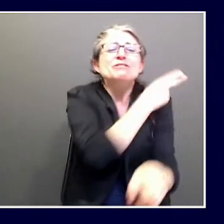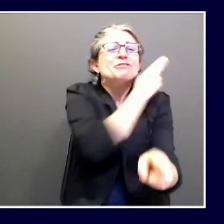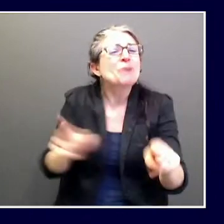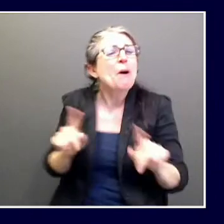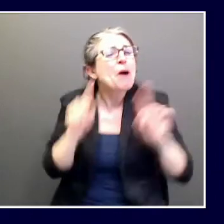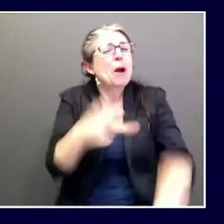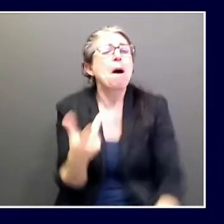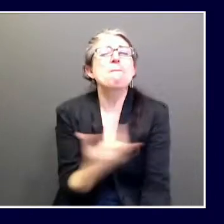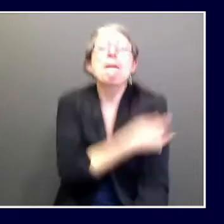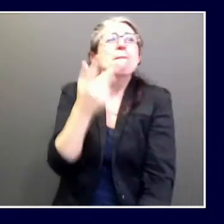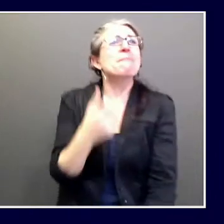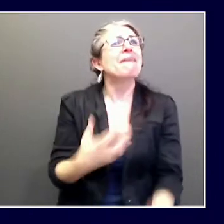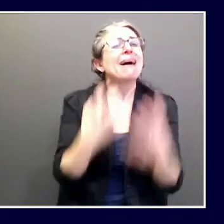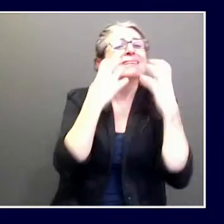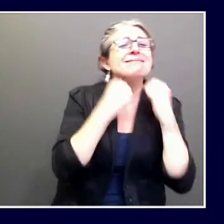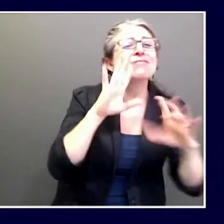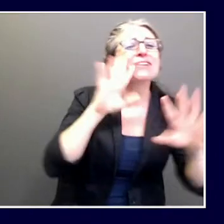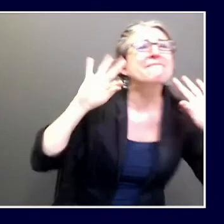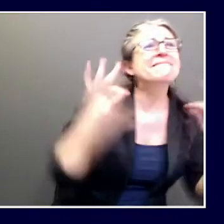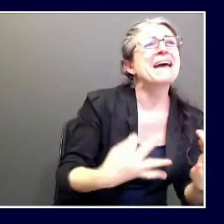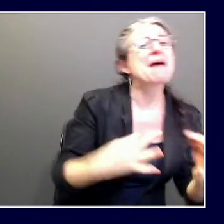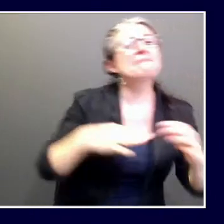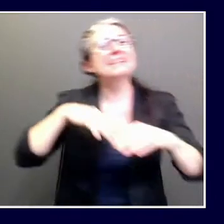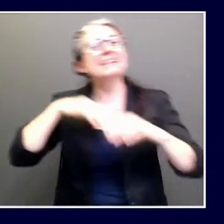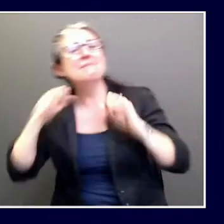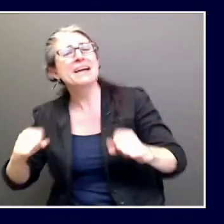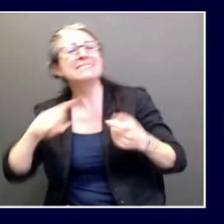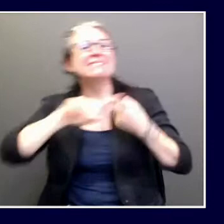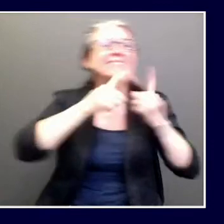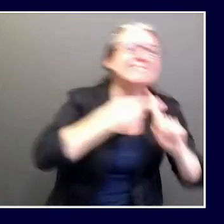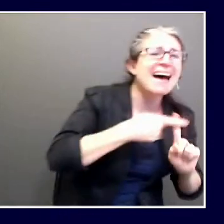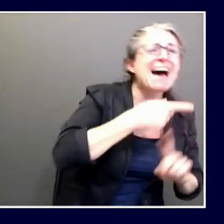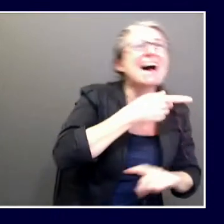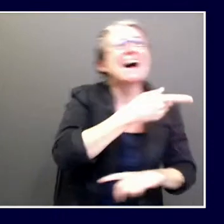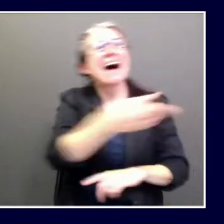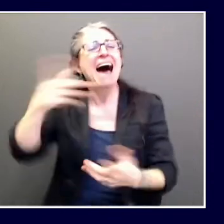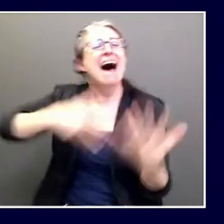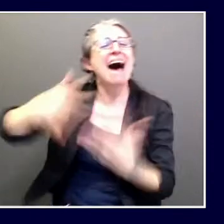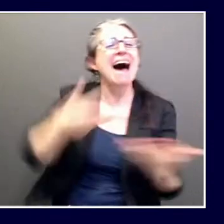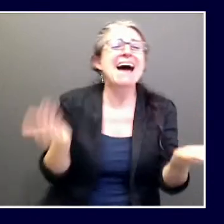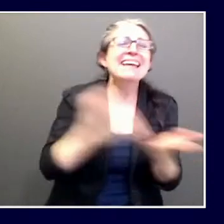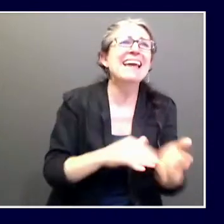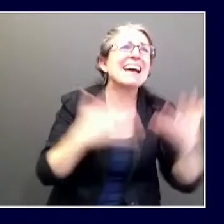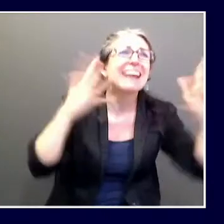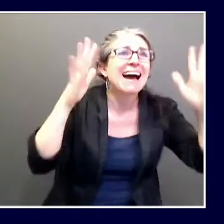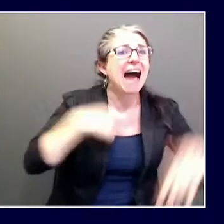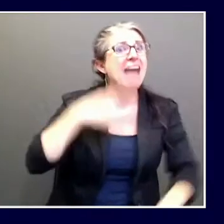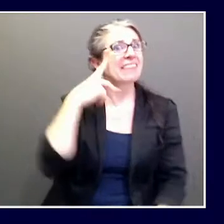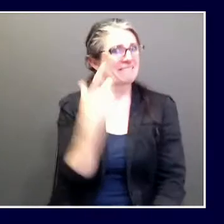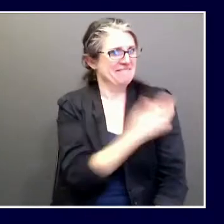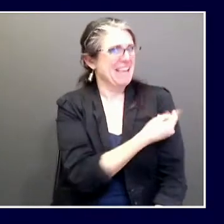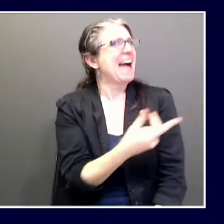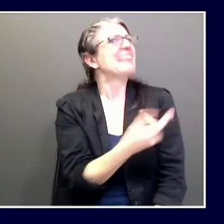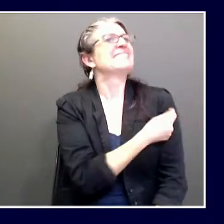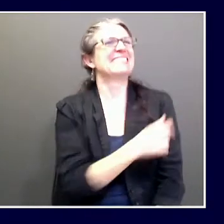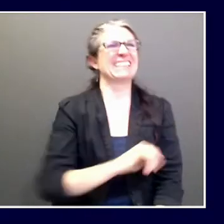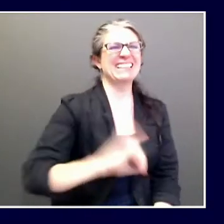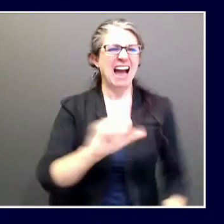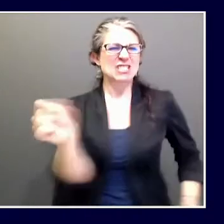from COVID. So you can play with your friends again. Think of your COVID-19 vaccine like your